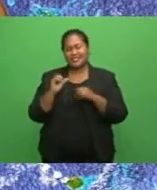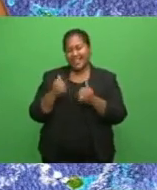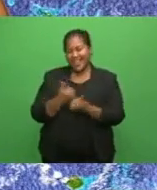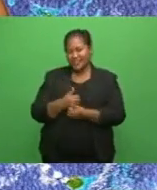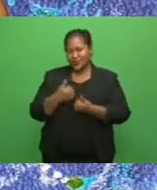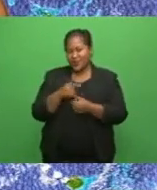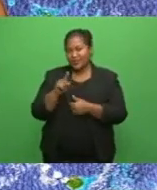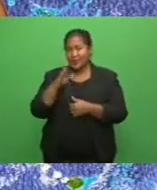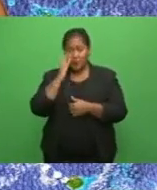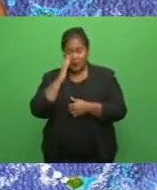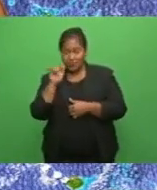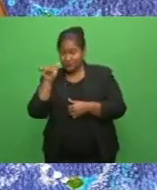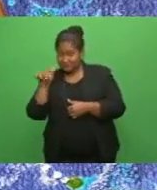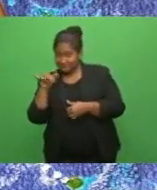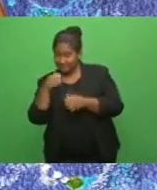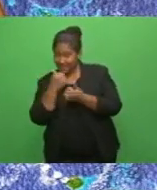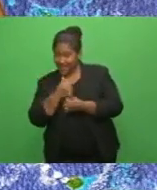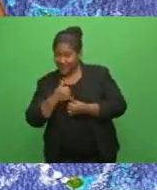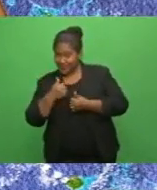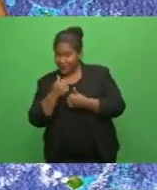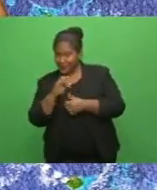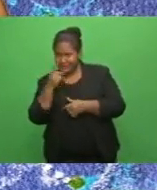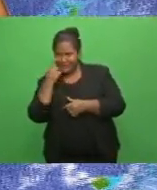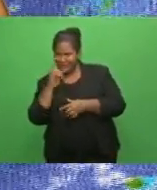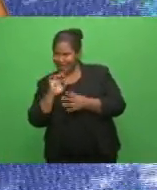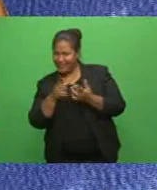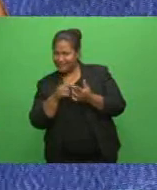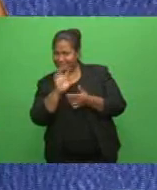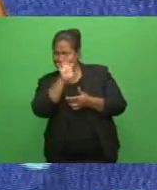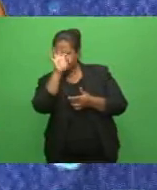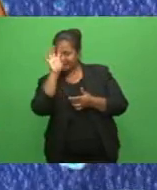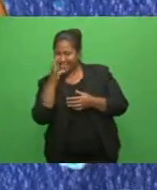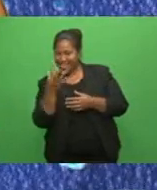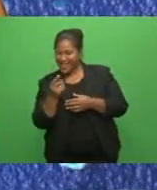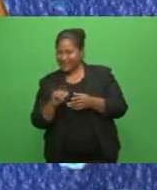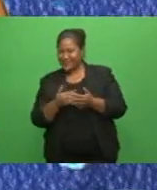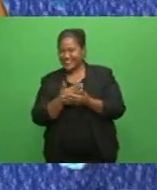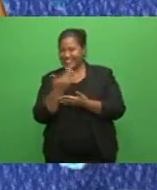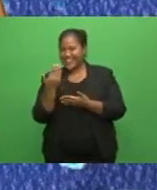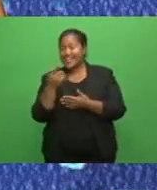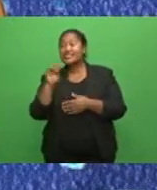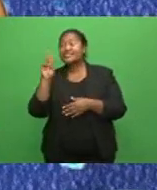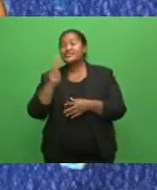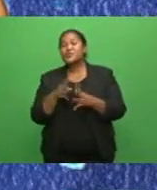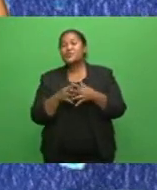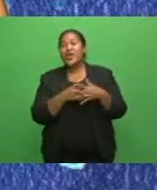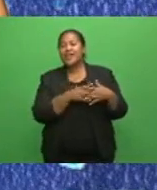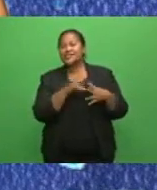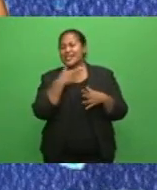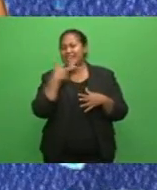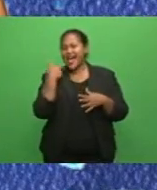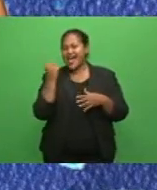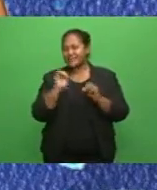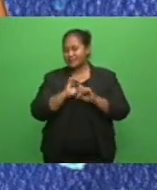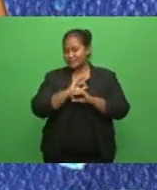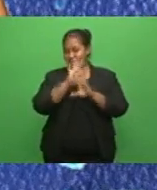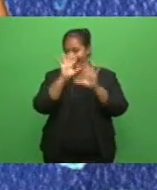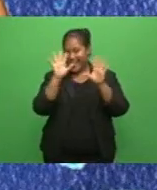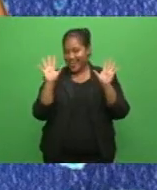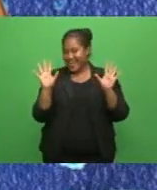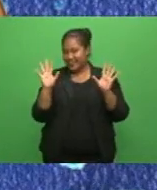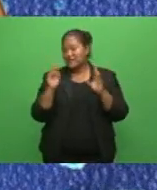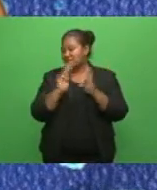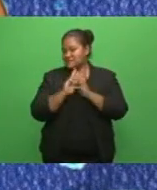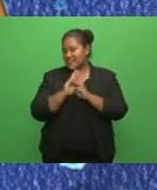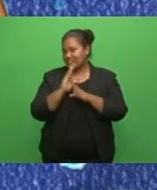while enjoying it, let's see what the other centers had for the day. In the west, nice and bright, weather never